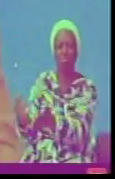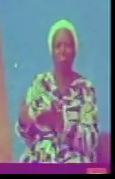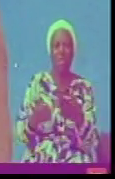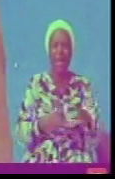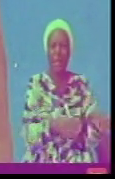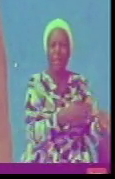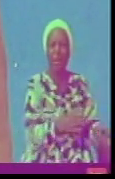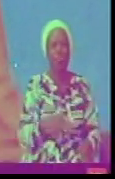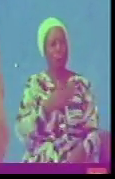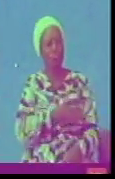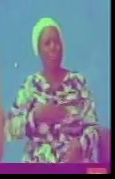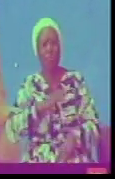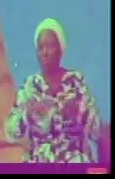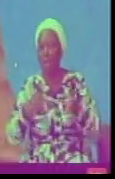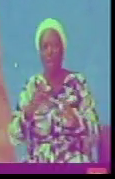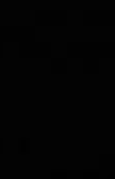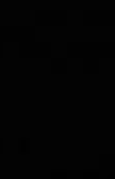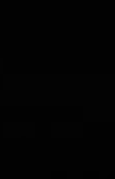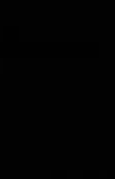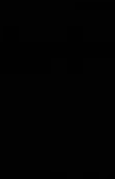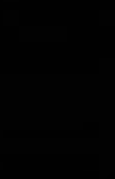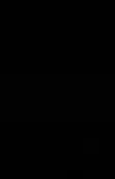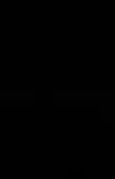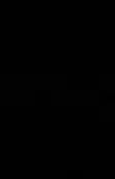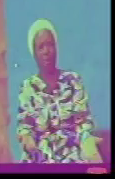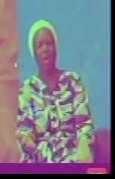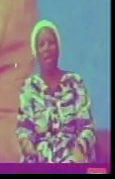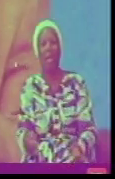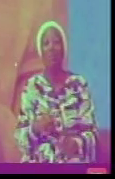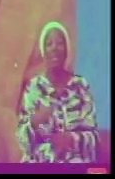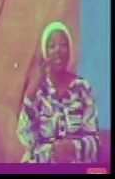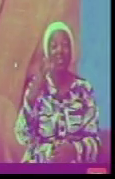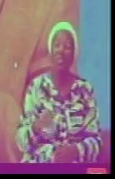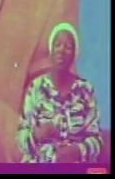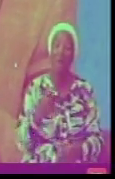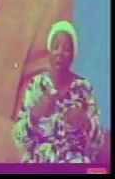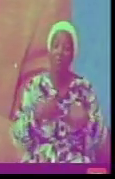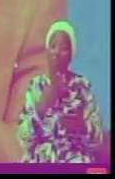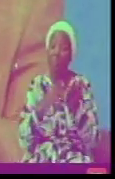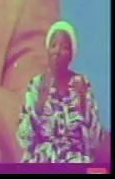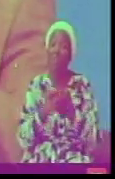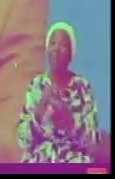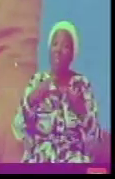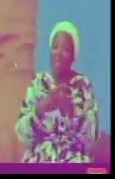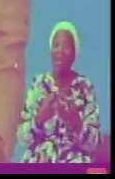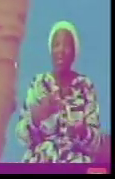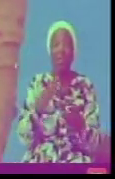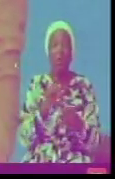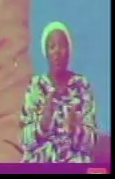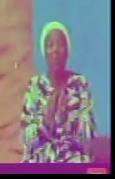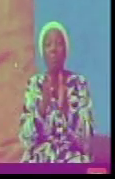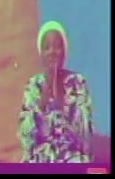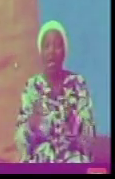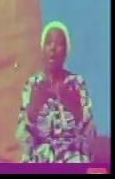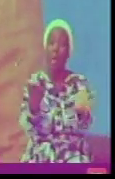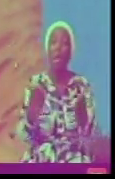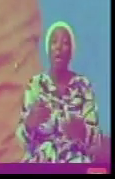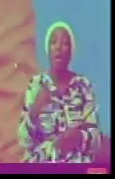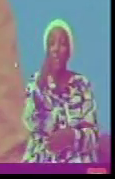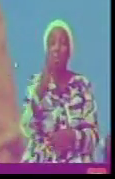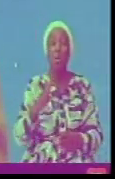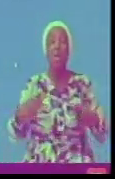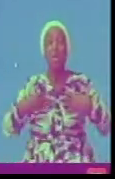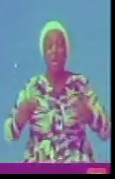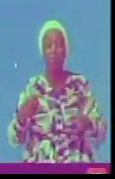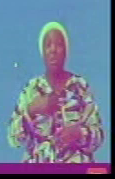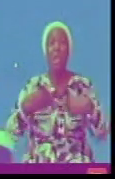that start with, kill me, kill me, kill me. I'm having this tumor, heal me. I'm having this blindness, heal me. I'm